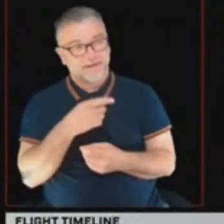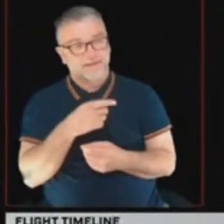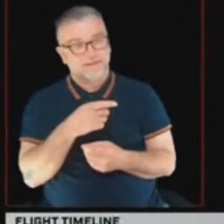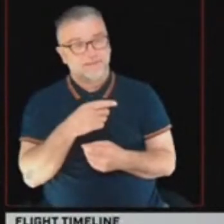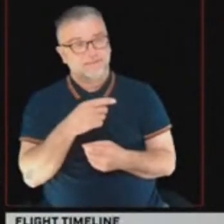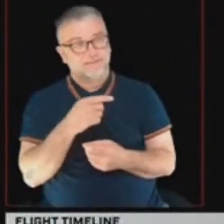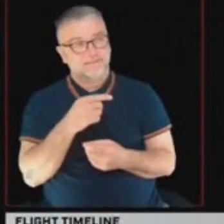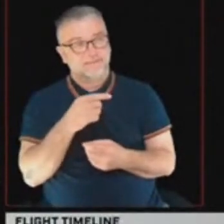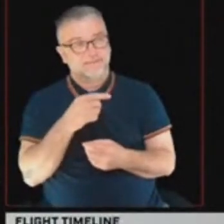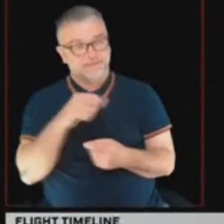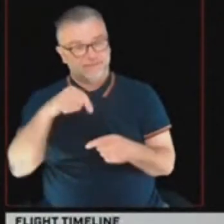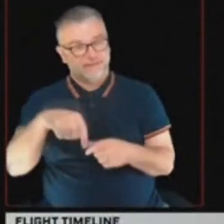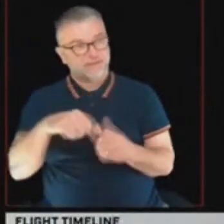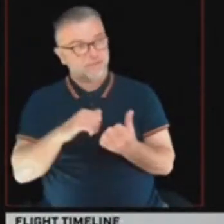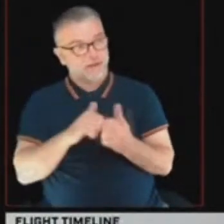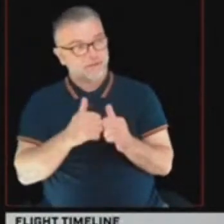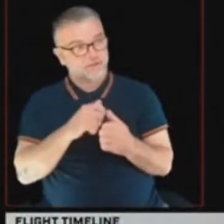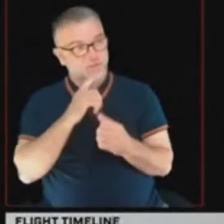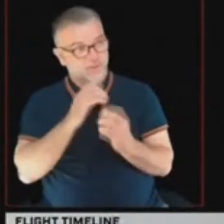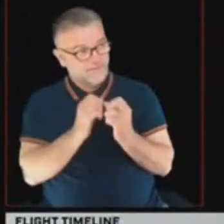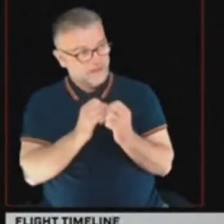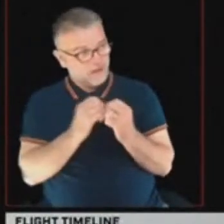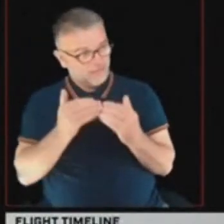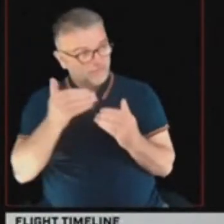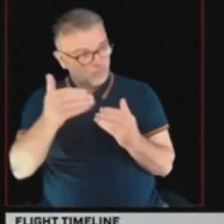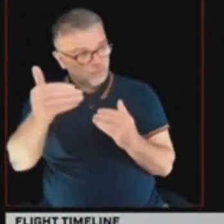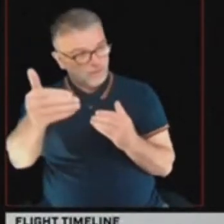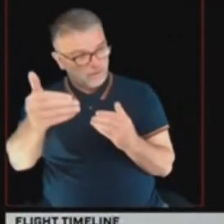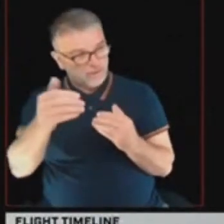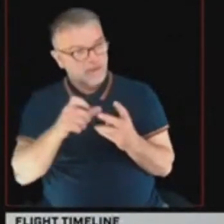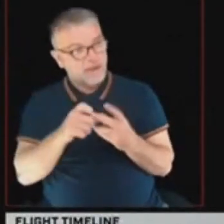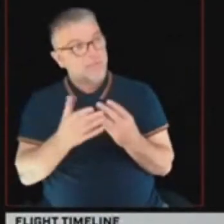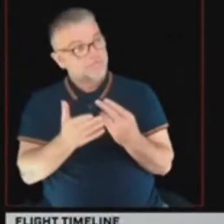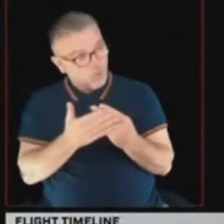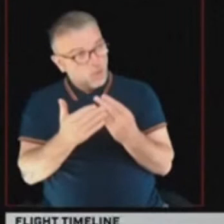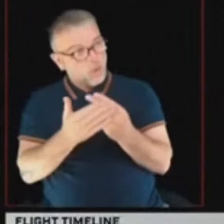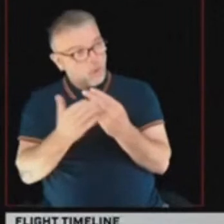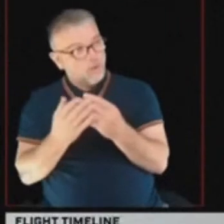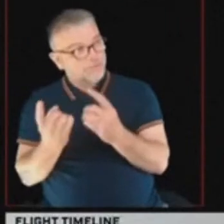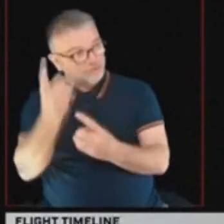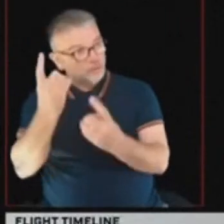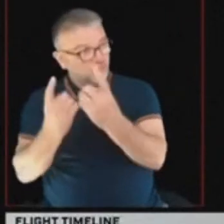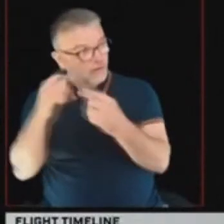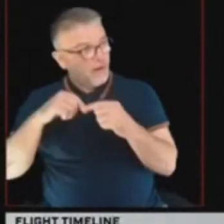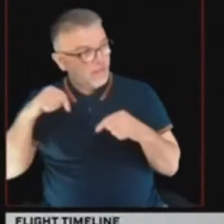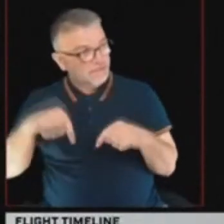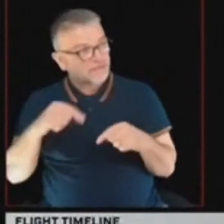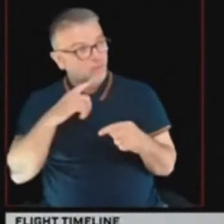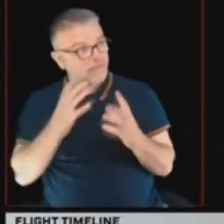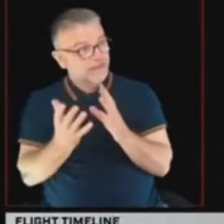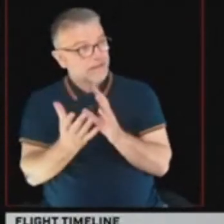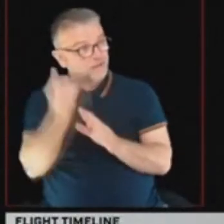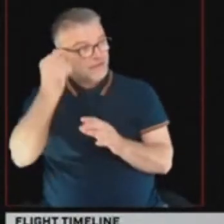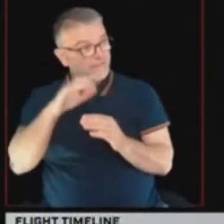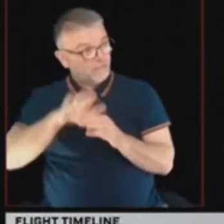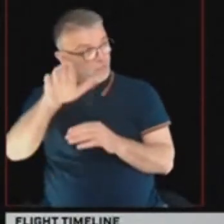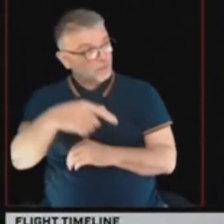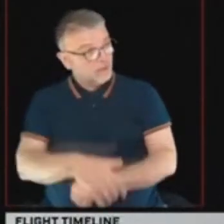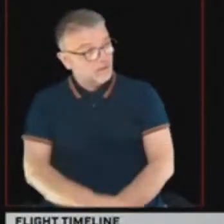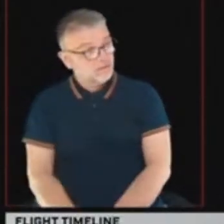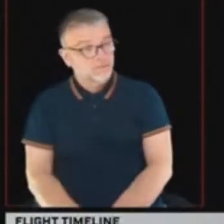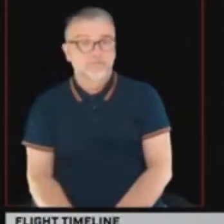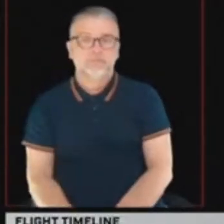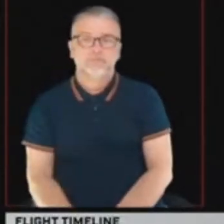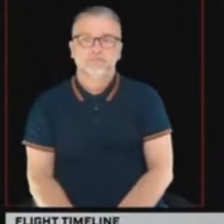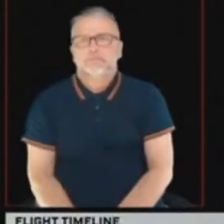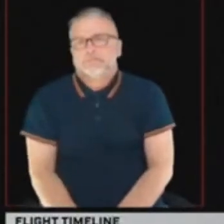something that will be valued going forward, and more such missions will likely be accomplished then in the future. Well, yeah. I